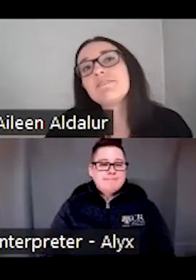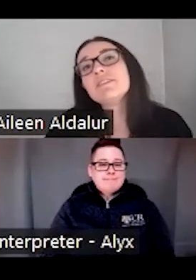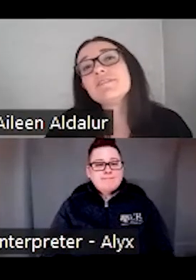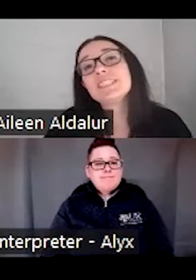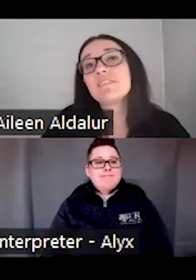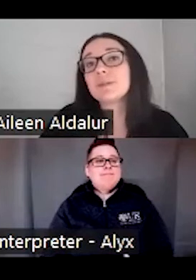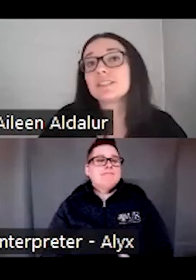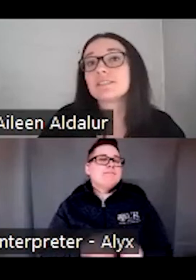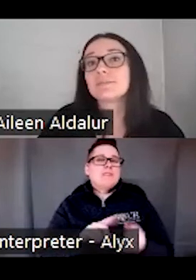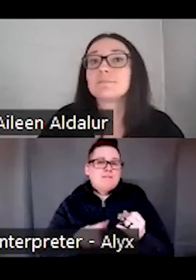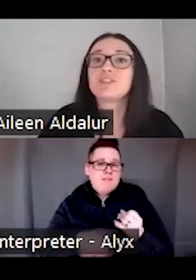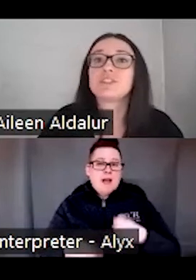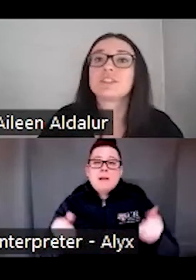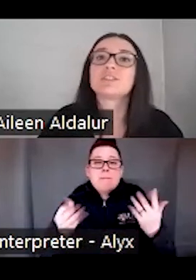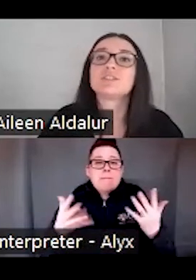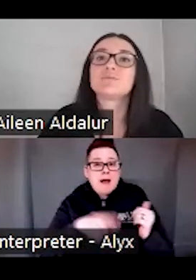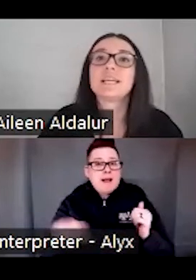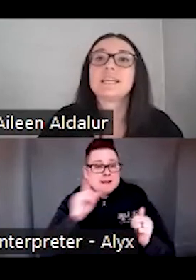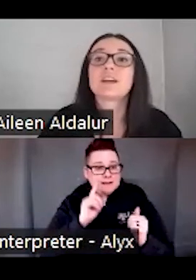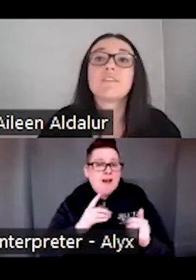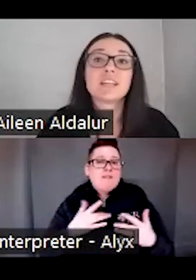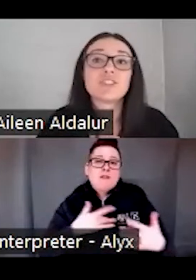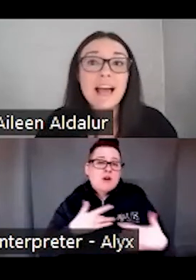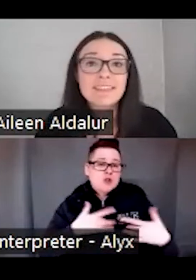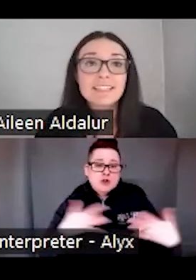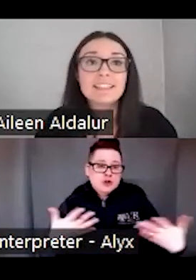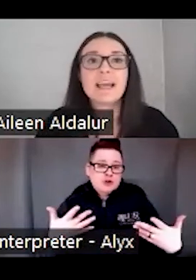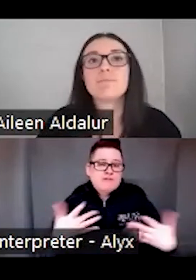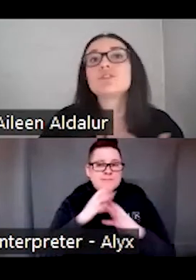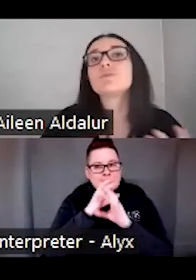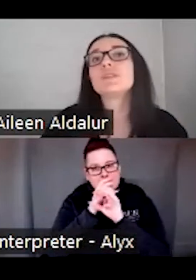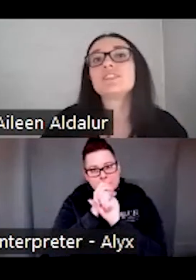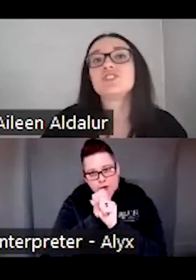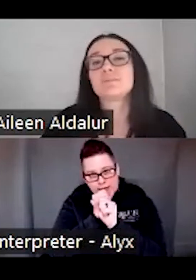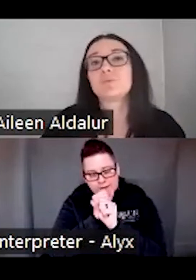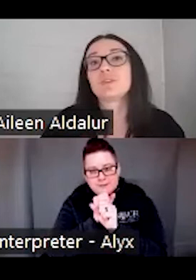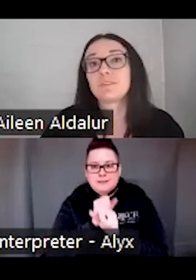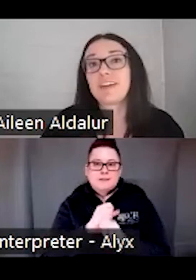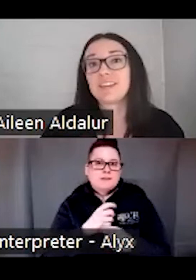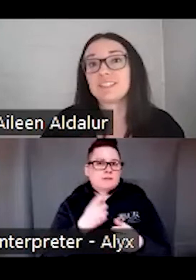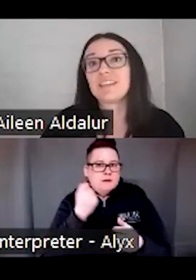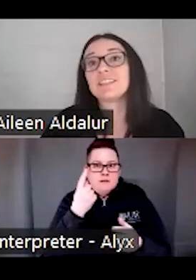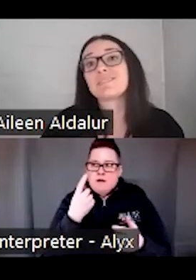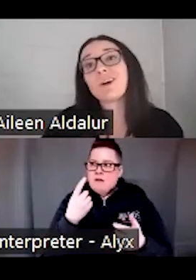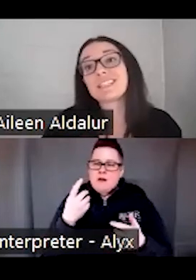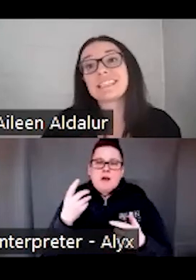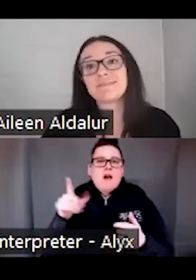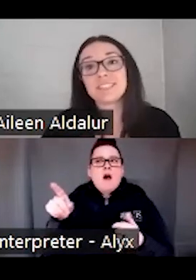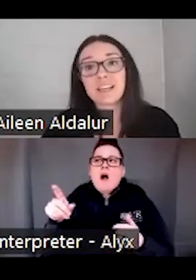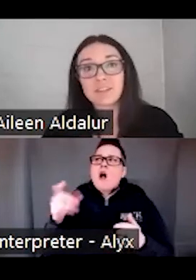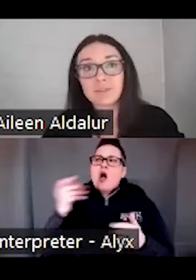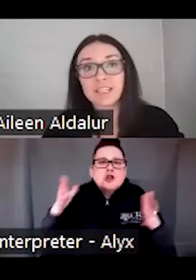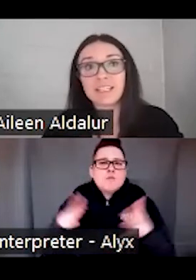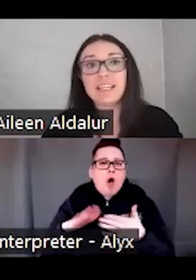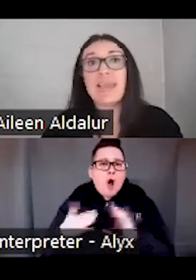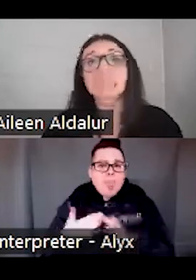Finally, several of the deaf participants mentioned concerns related to confidentiality and multiple relationships with the providers, given the small size of